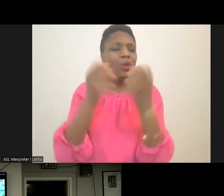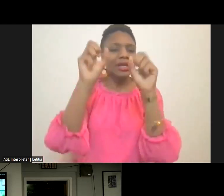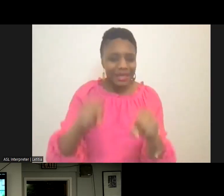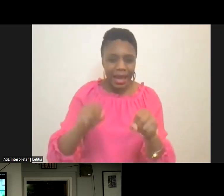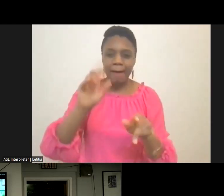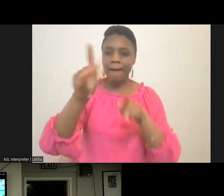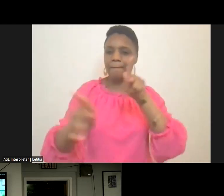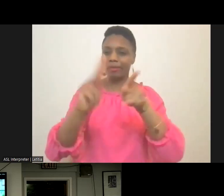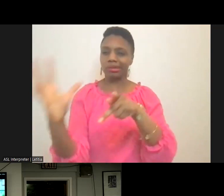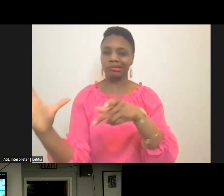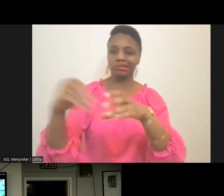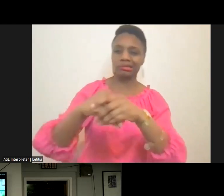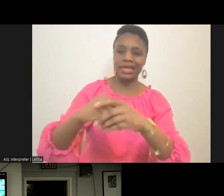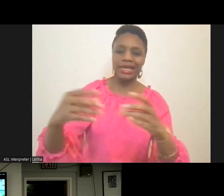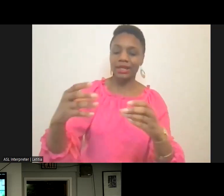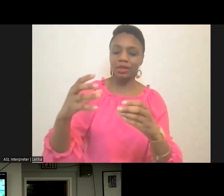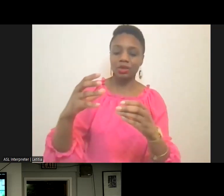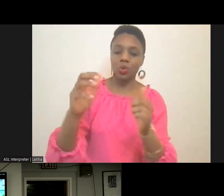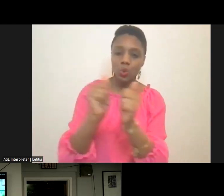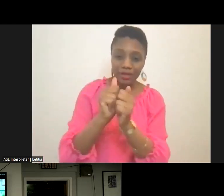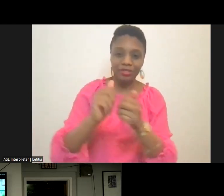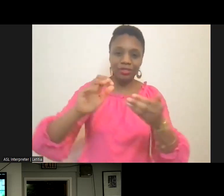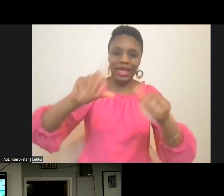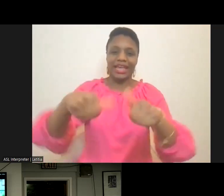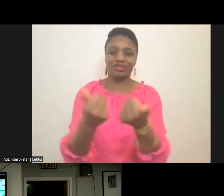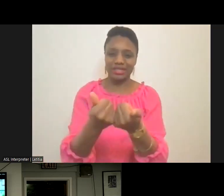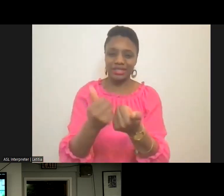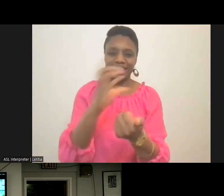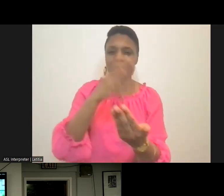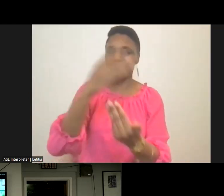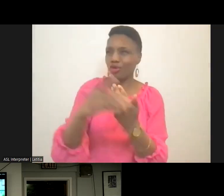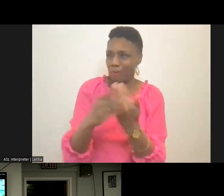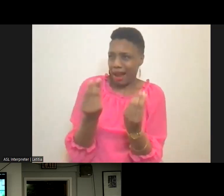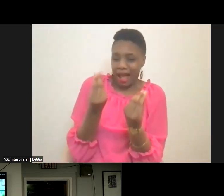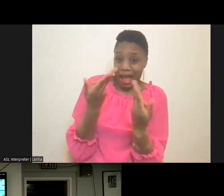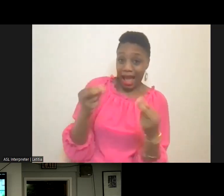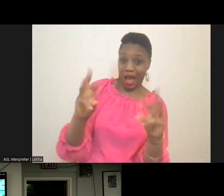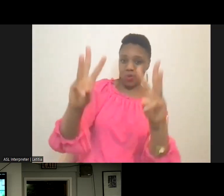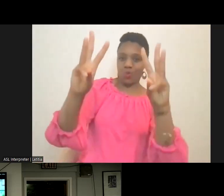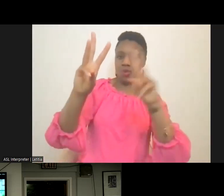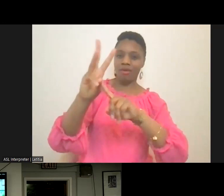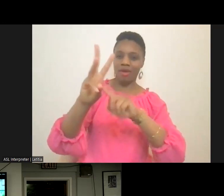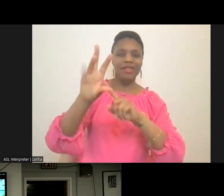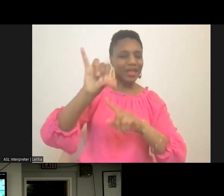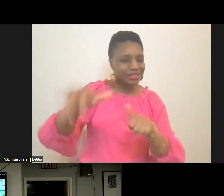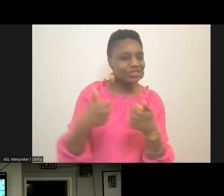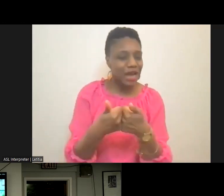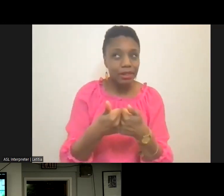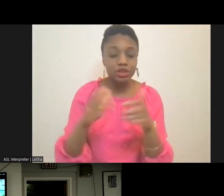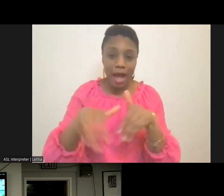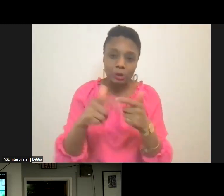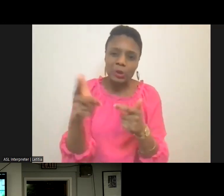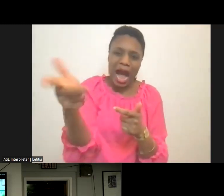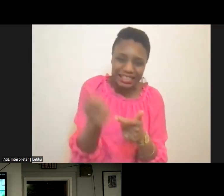programs? I think that's kind of a difficult one for a lot of people to